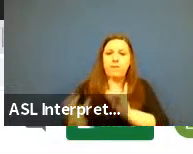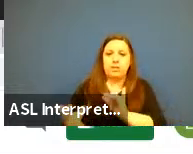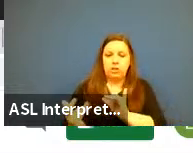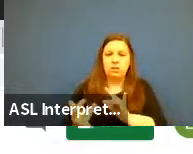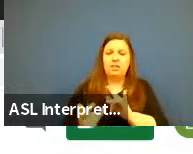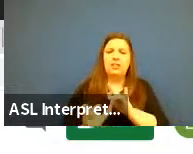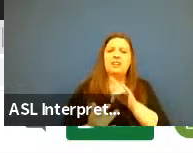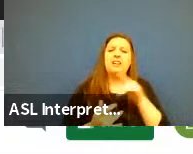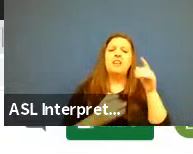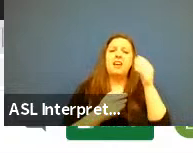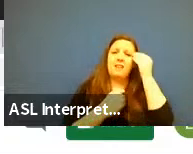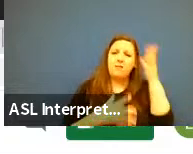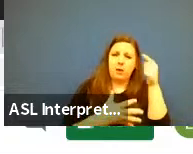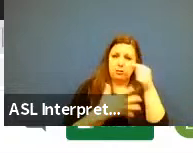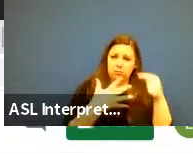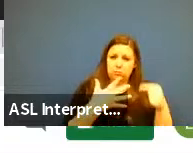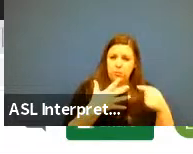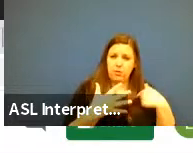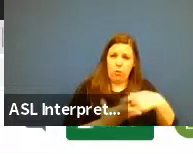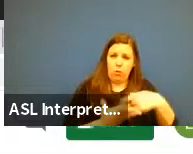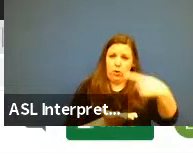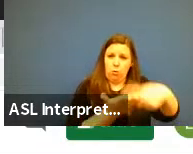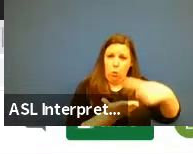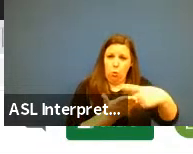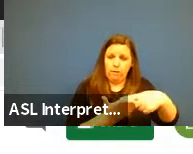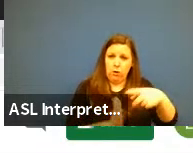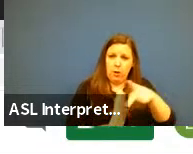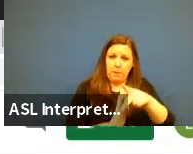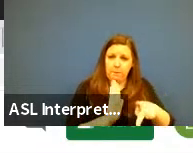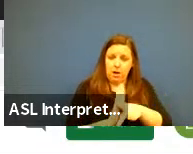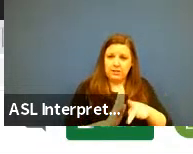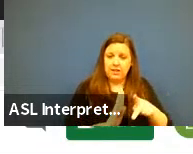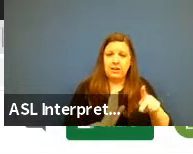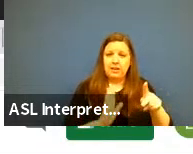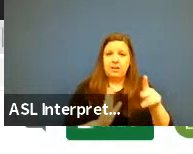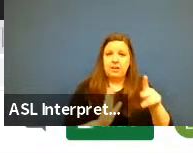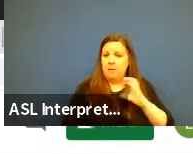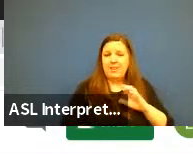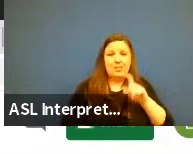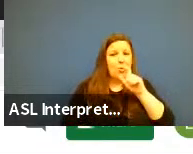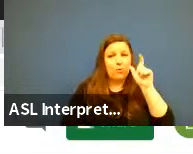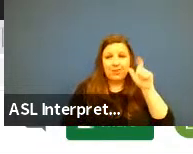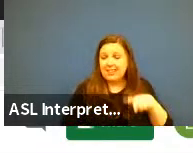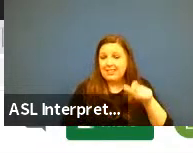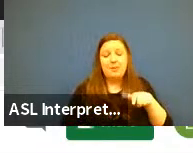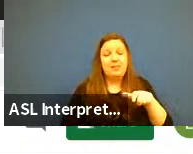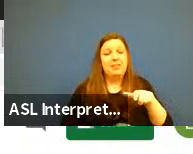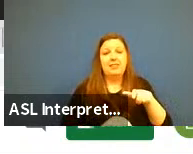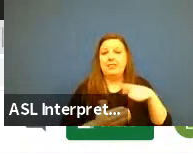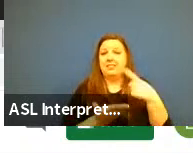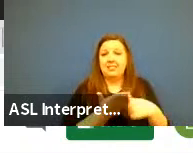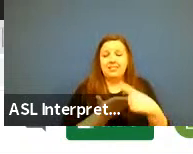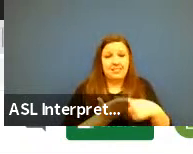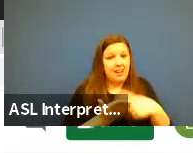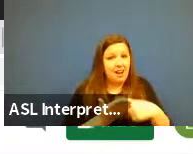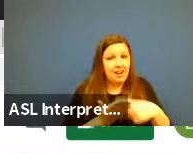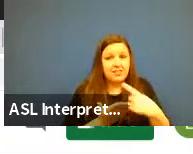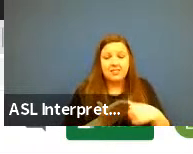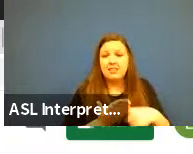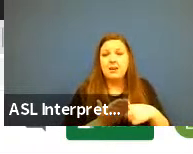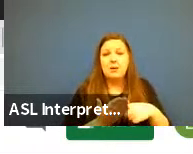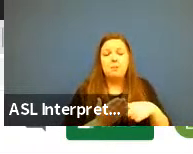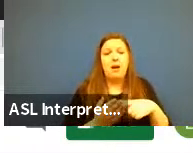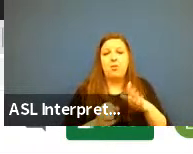in policy committee don't need to be discussed by the whole board, whether Mr. Gilbreth and Mr. Pruitt are on the same page about a